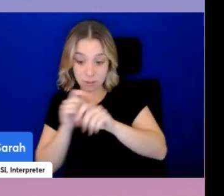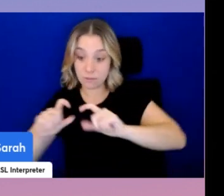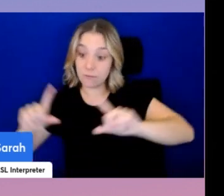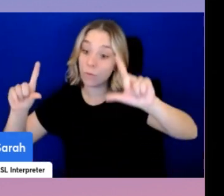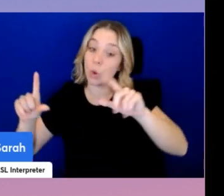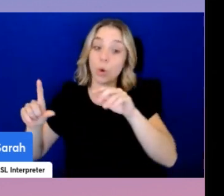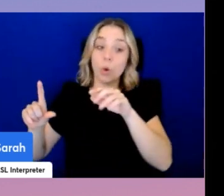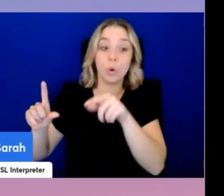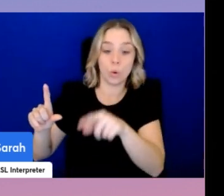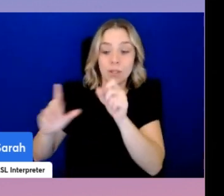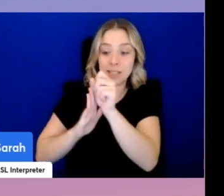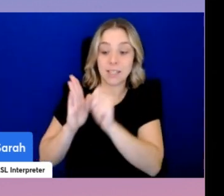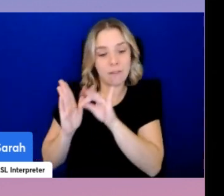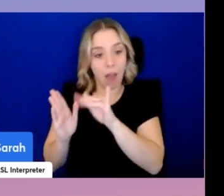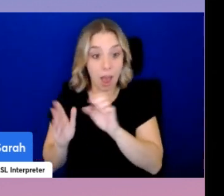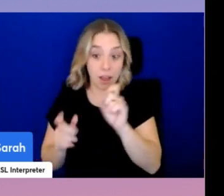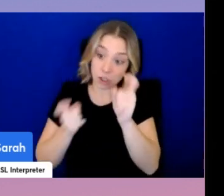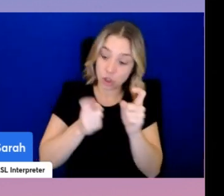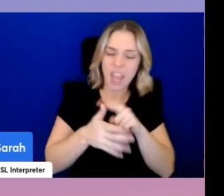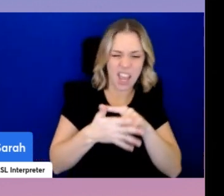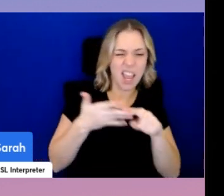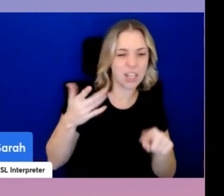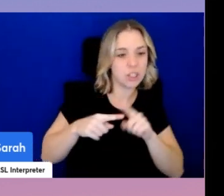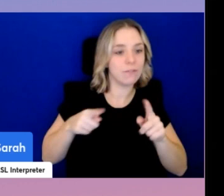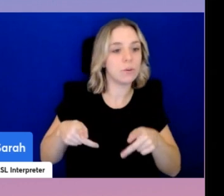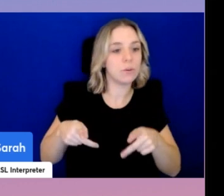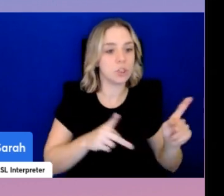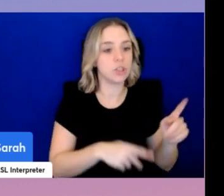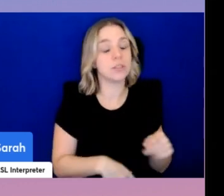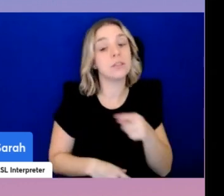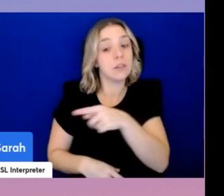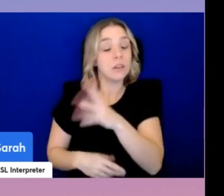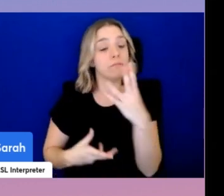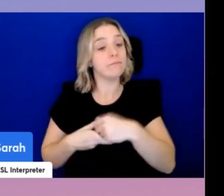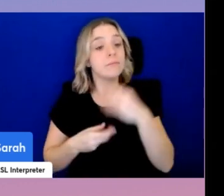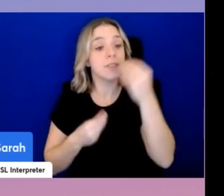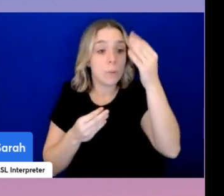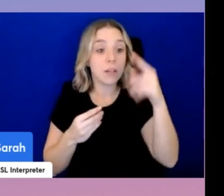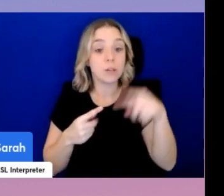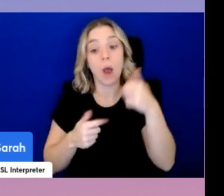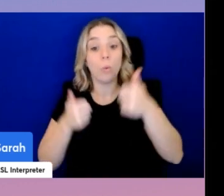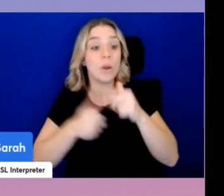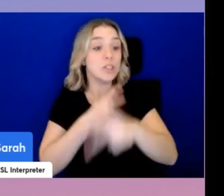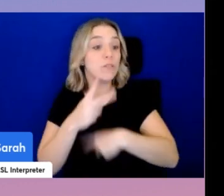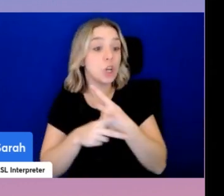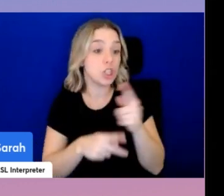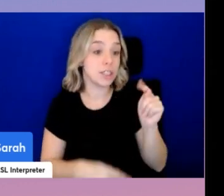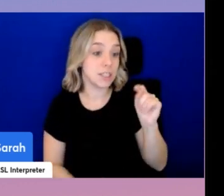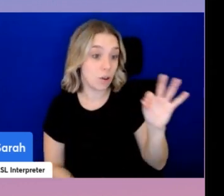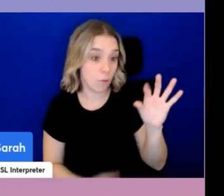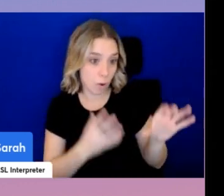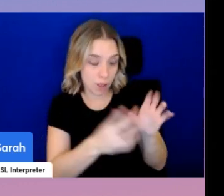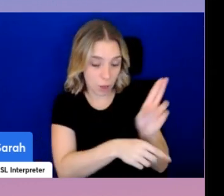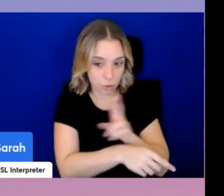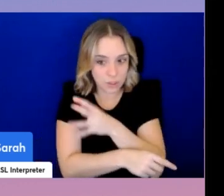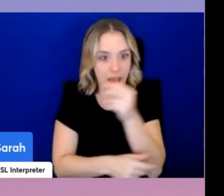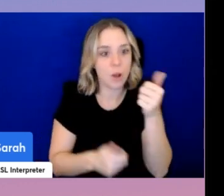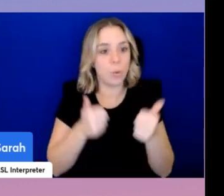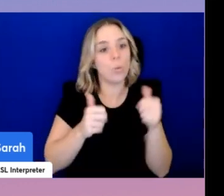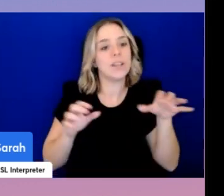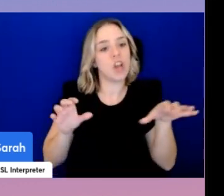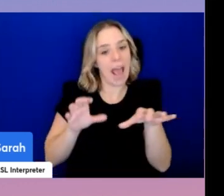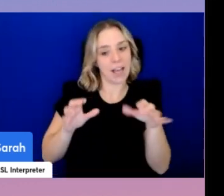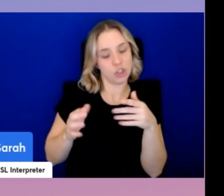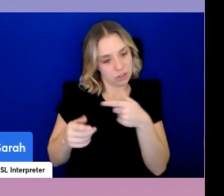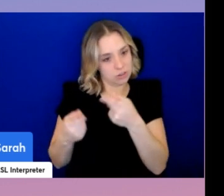make changes. It contains information about the version of Terraform used and a full history of actions performed against it.